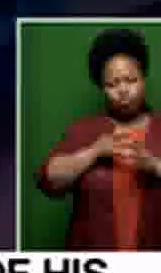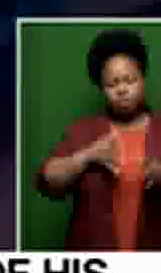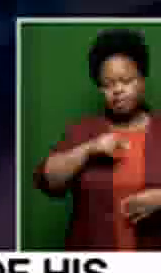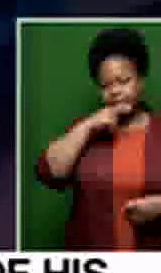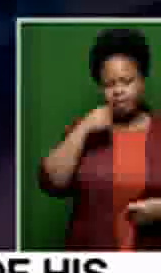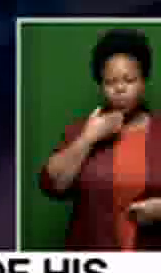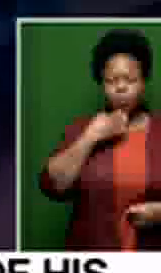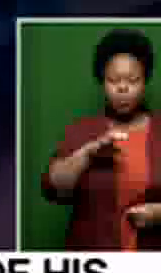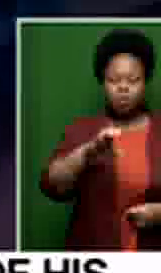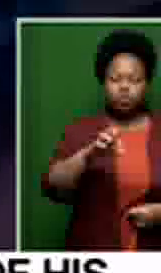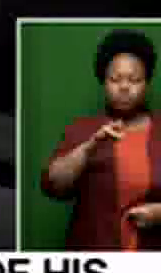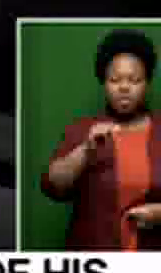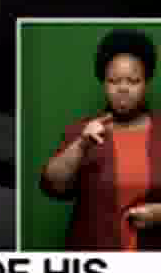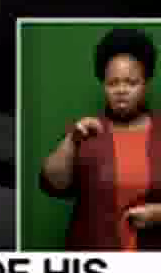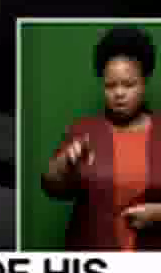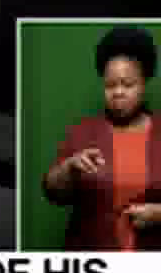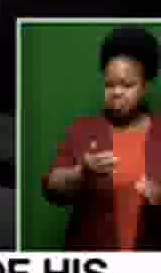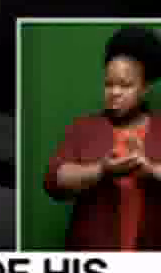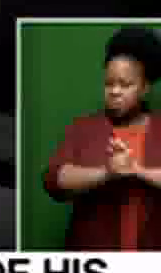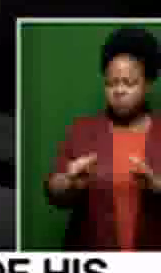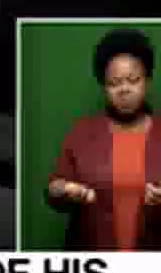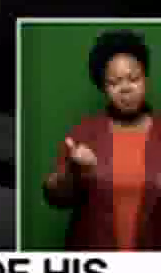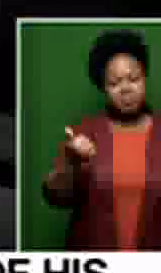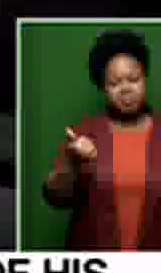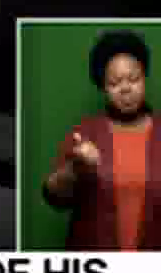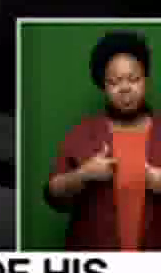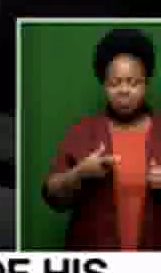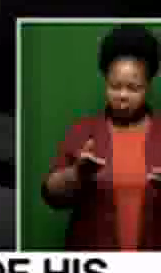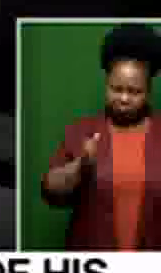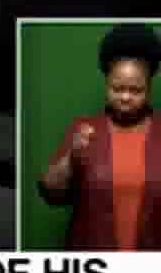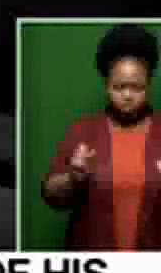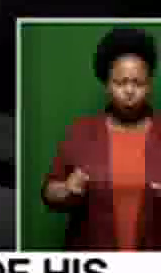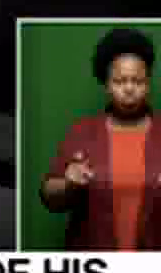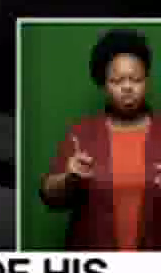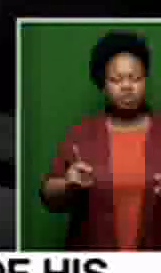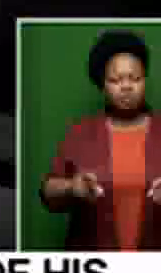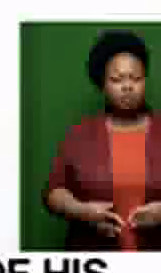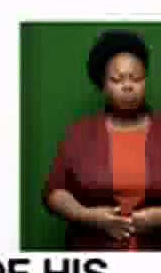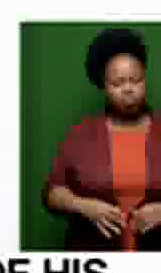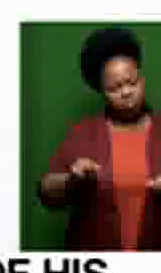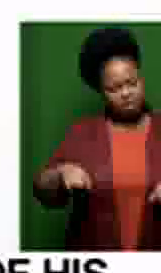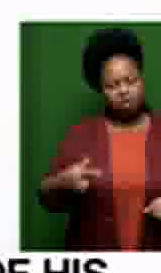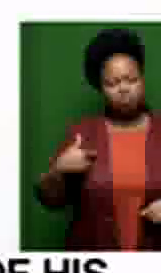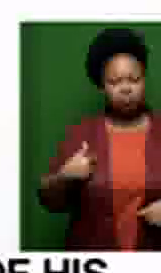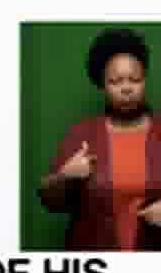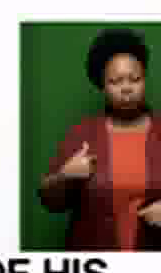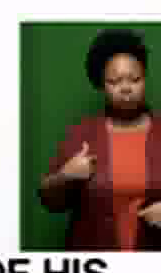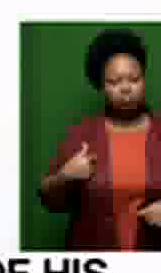name is Christa, who's very talented, that opened the doors and, allowed me